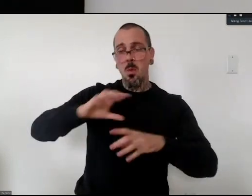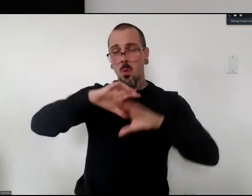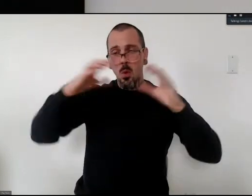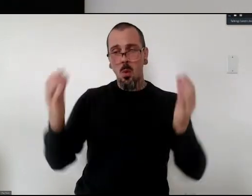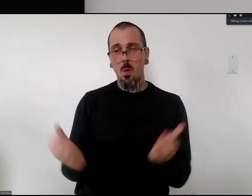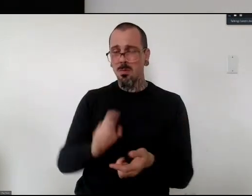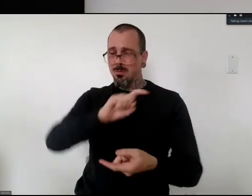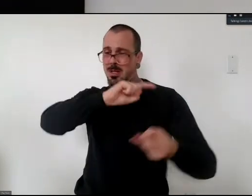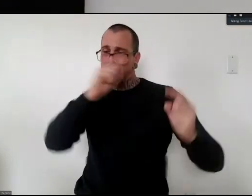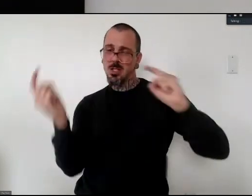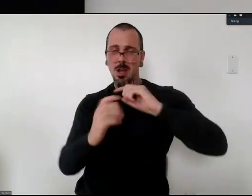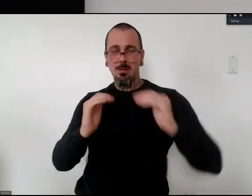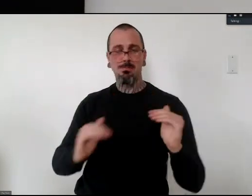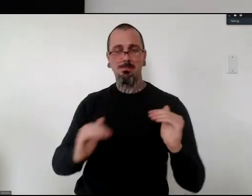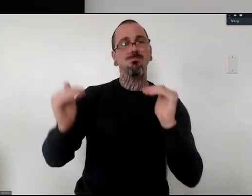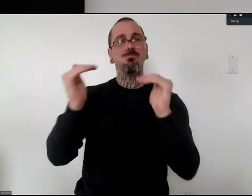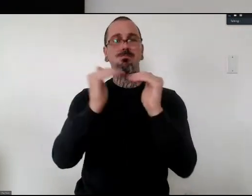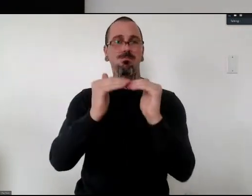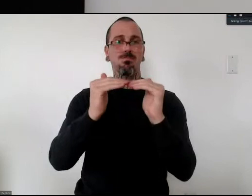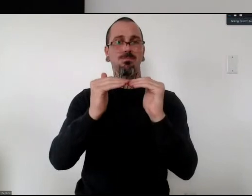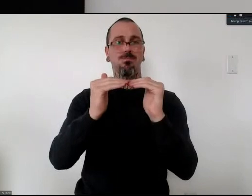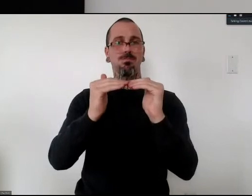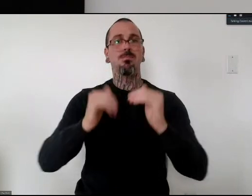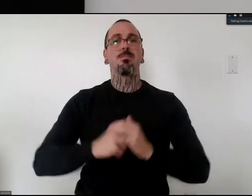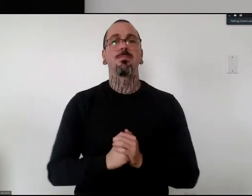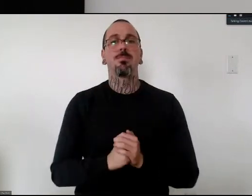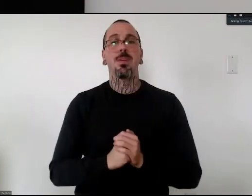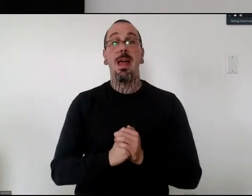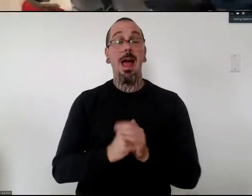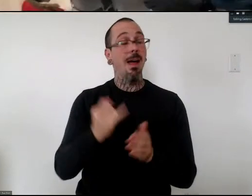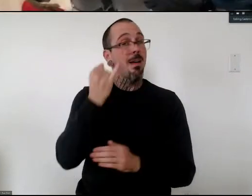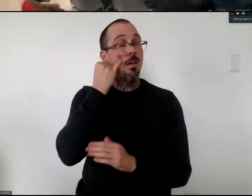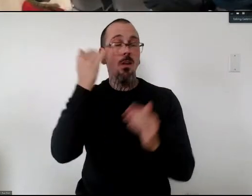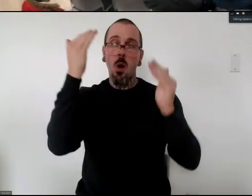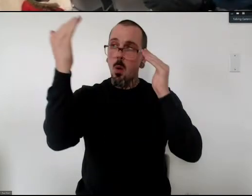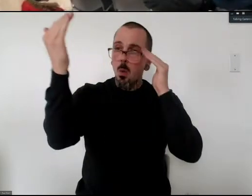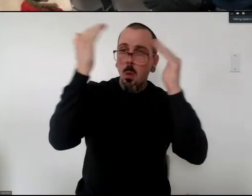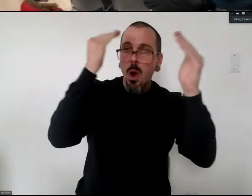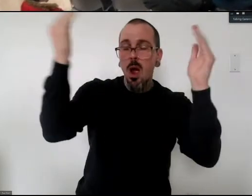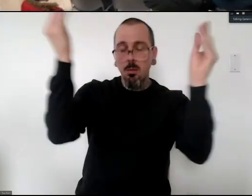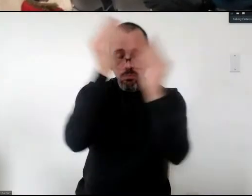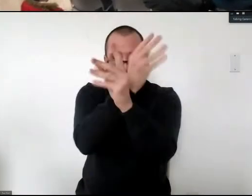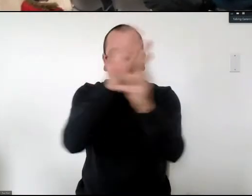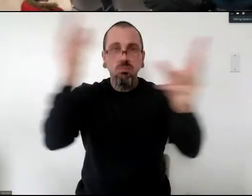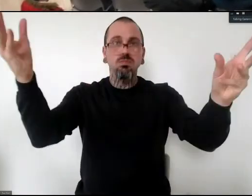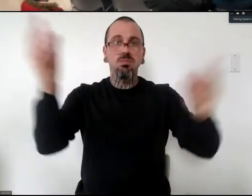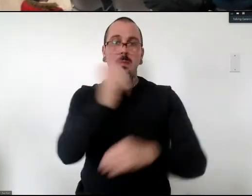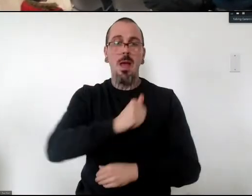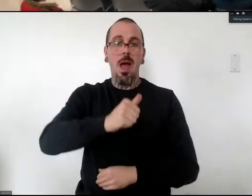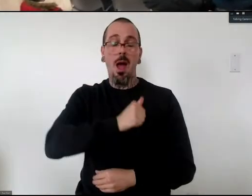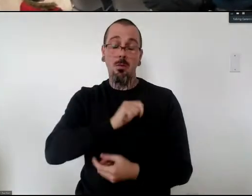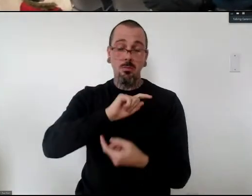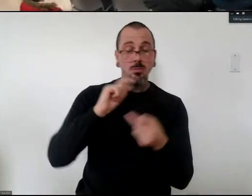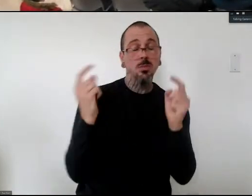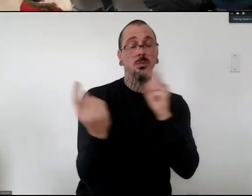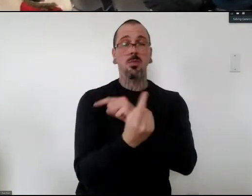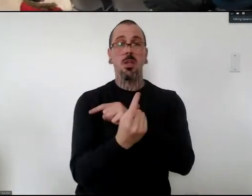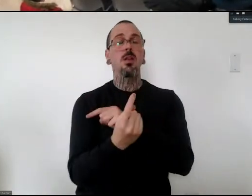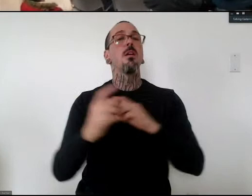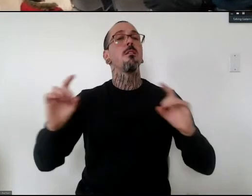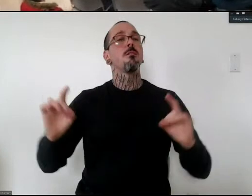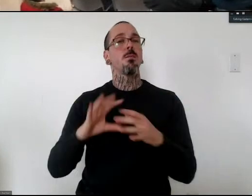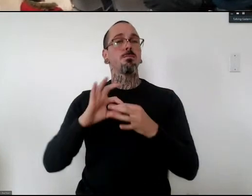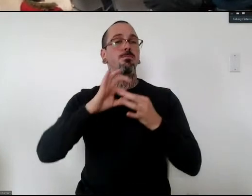is only through raising awareness and changing attitudes that gender-based violence can be stopped and prevented, therefore